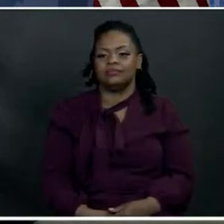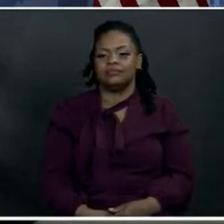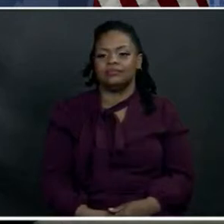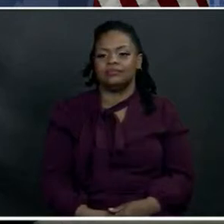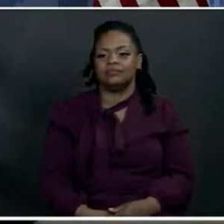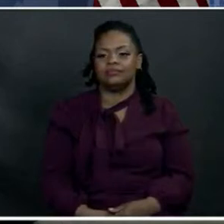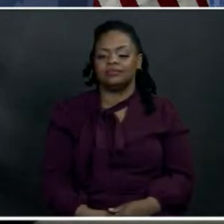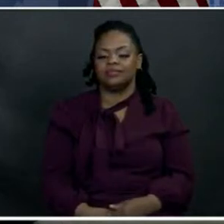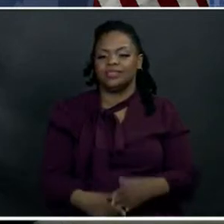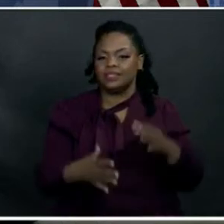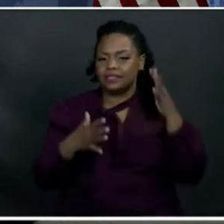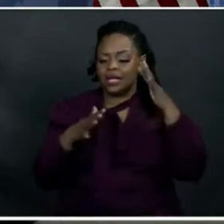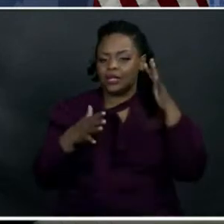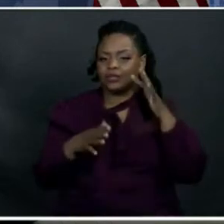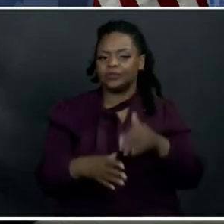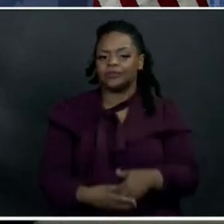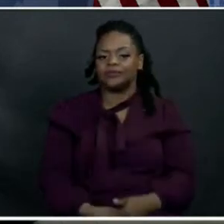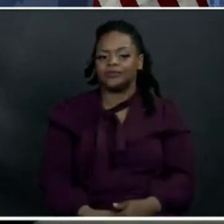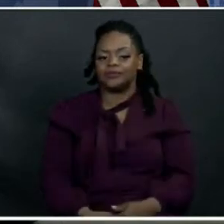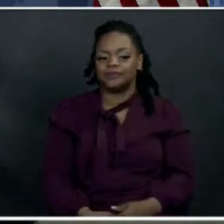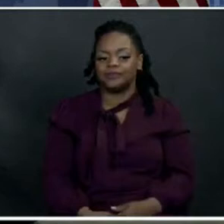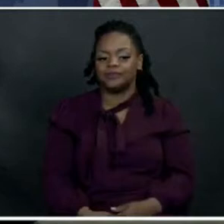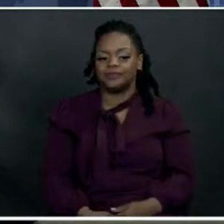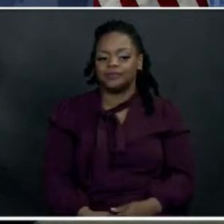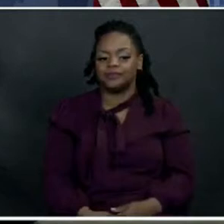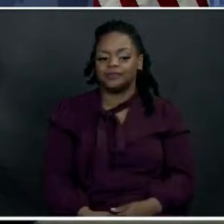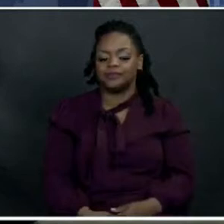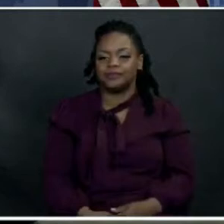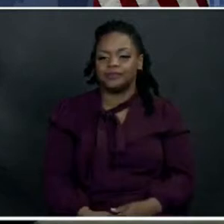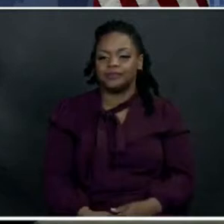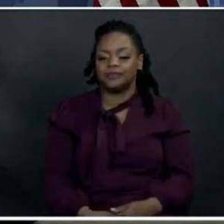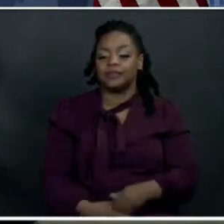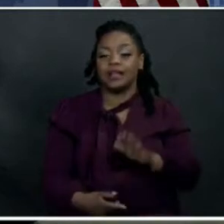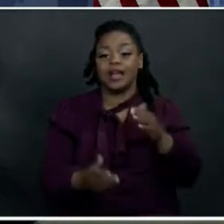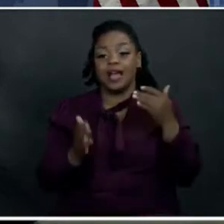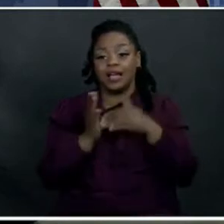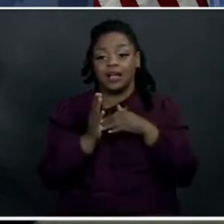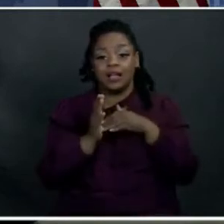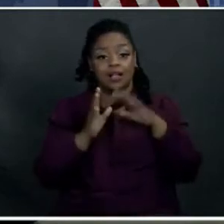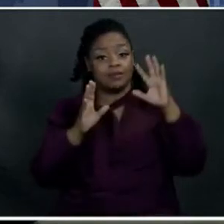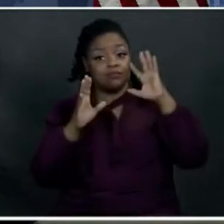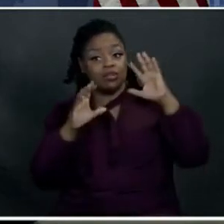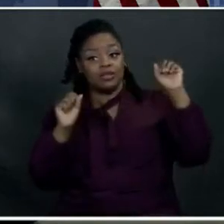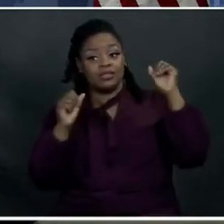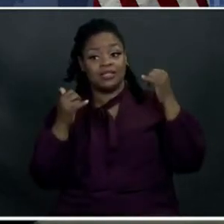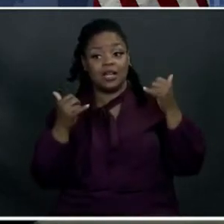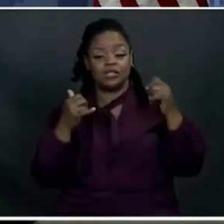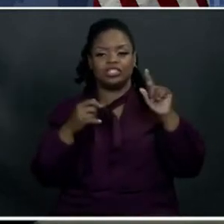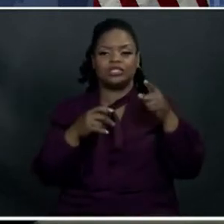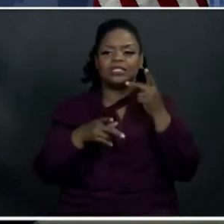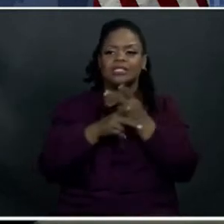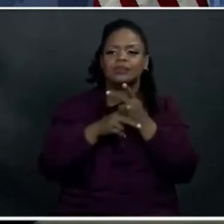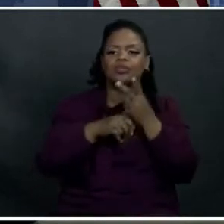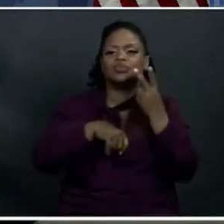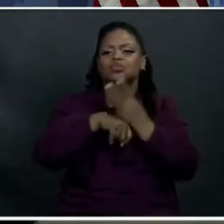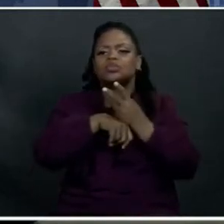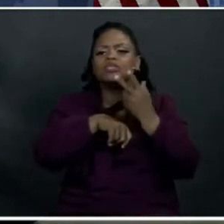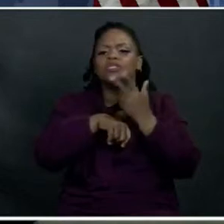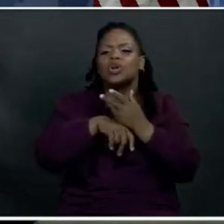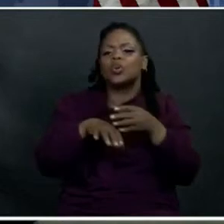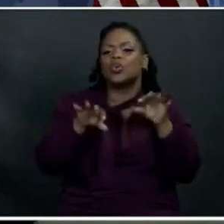2 to 3 days, as Andy said, of supply to deal with any unforeseen situations. Dr.